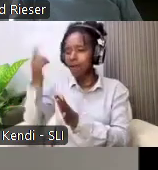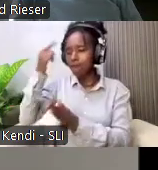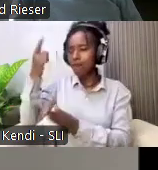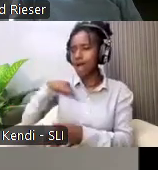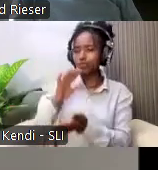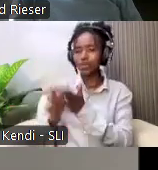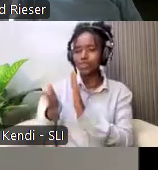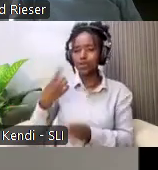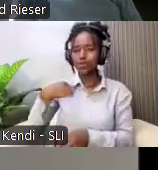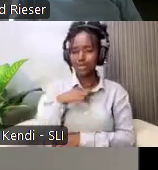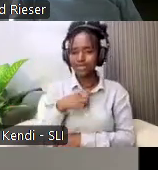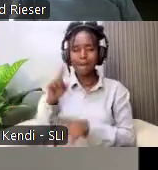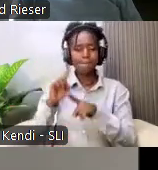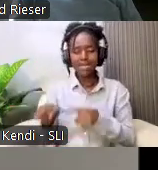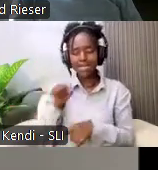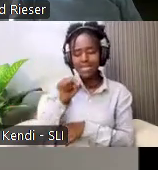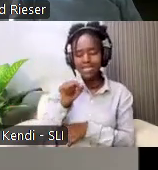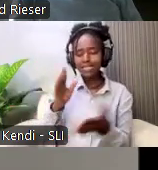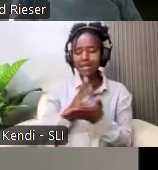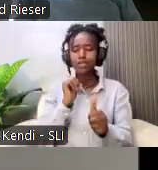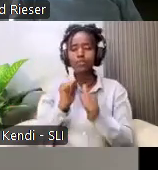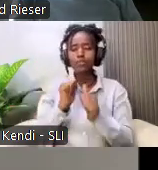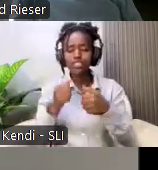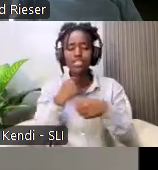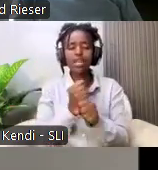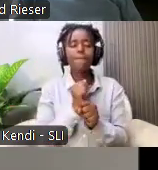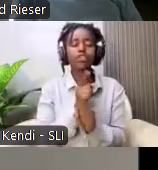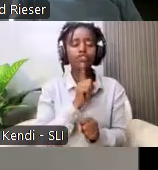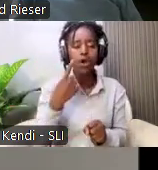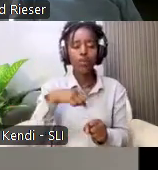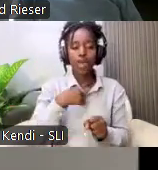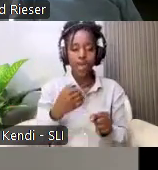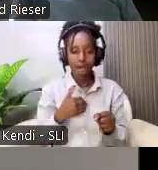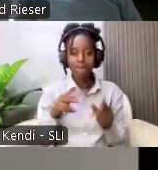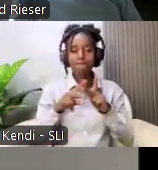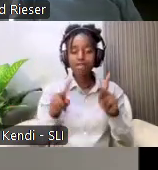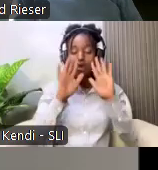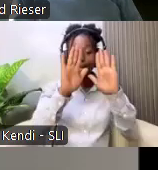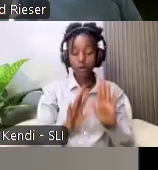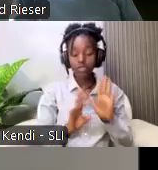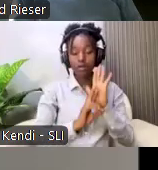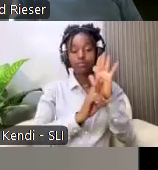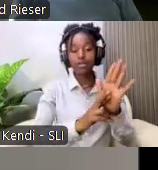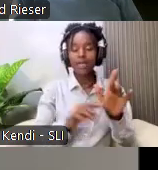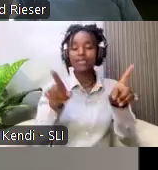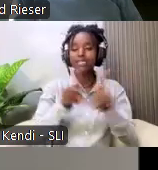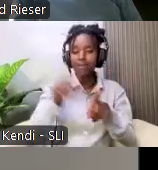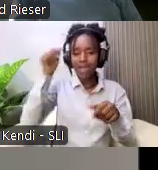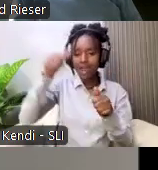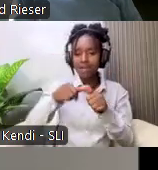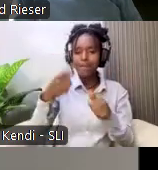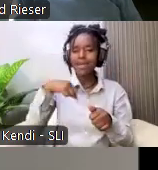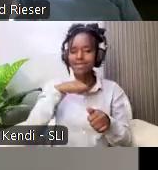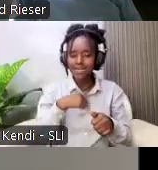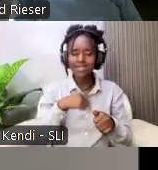mantra embodies the very essence of meaningful representation. It's a reminder that decisions affecting